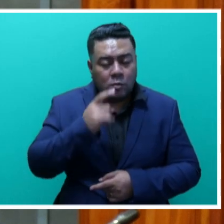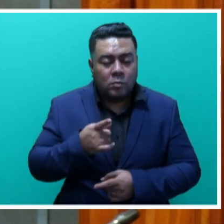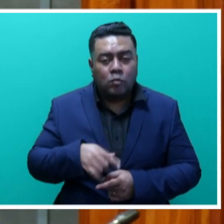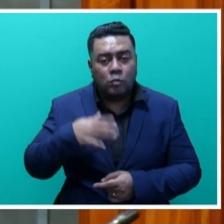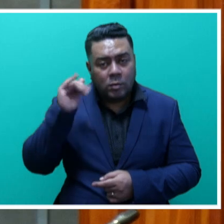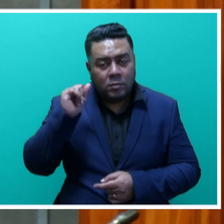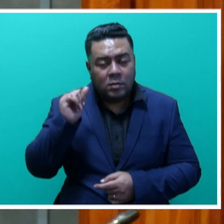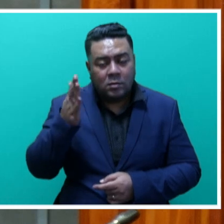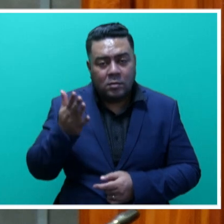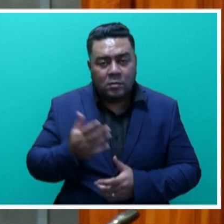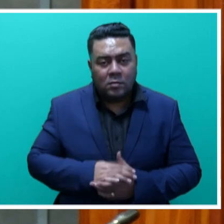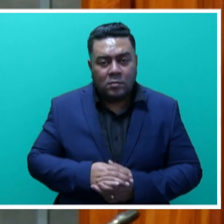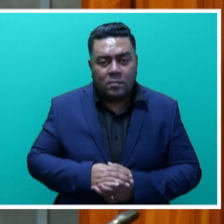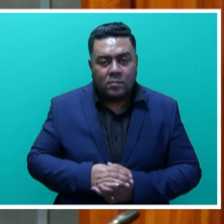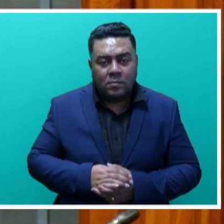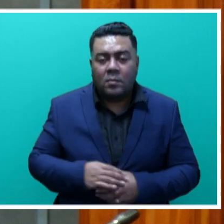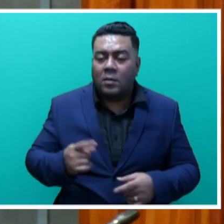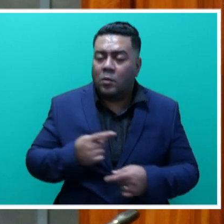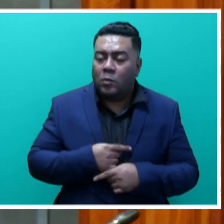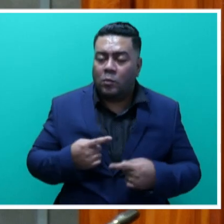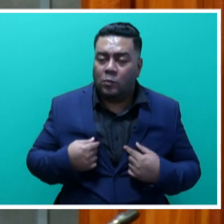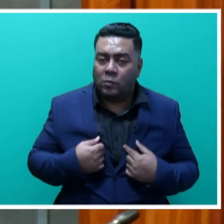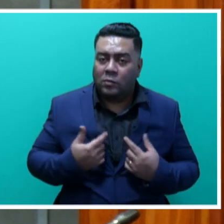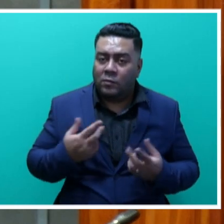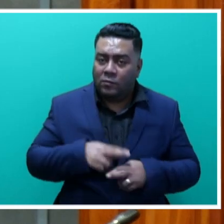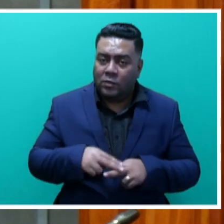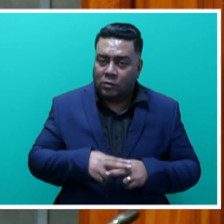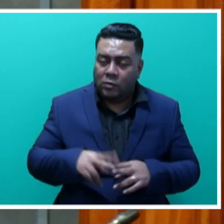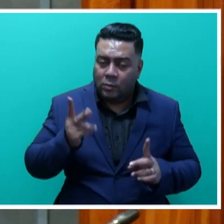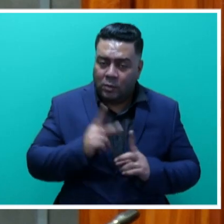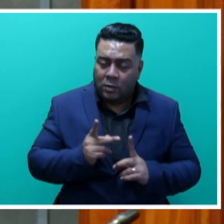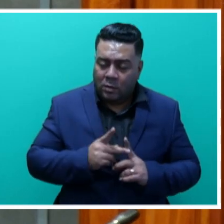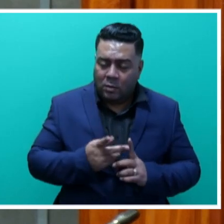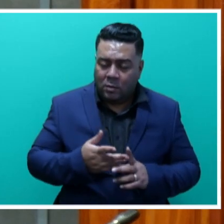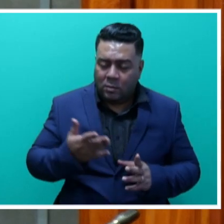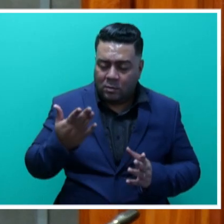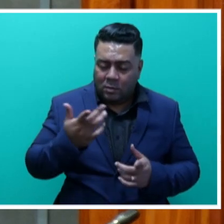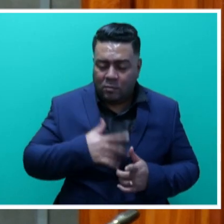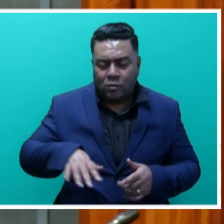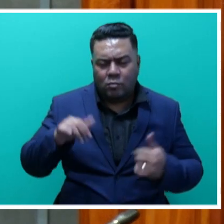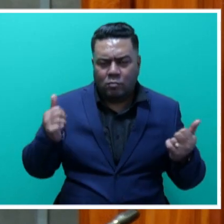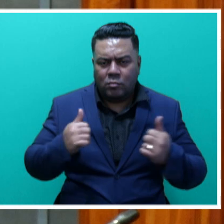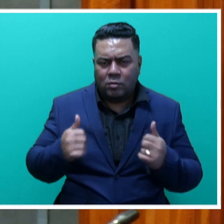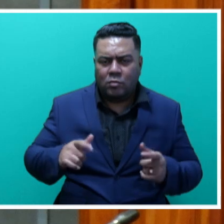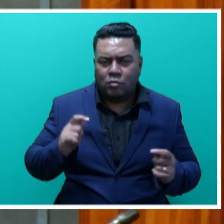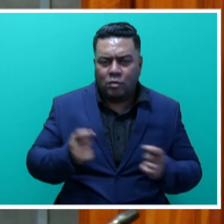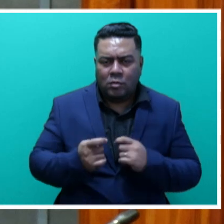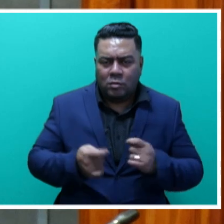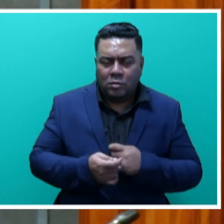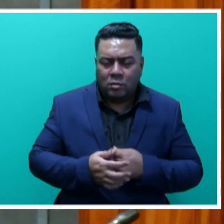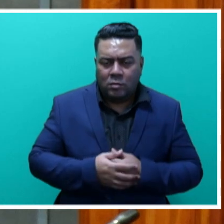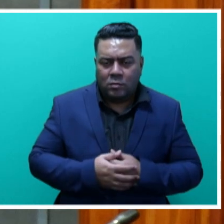period whereby Fiji's political landscape has undergone major change following a period